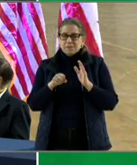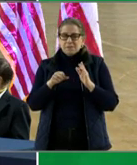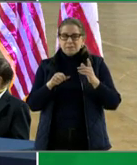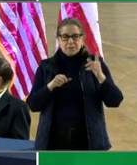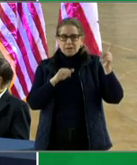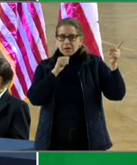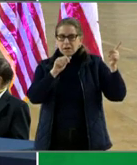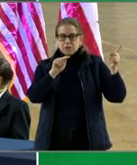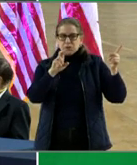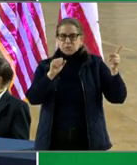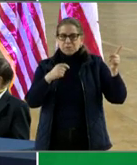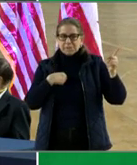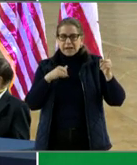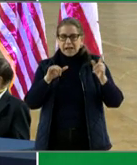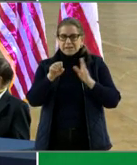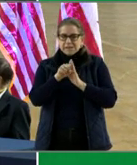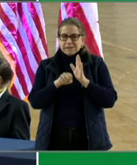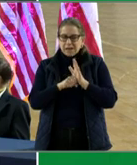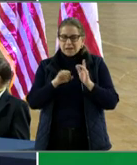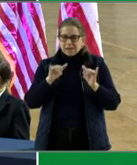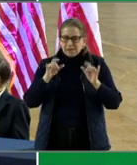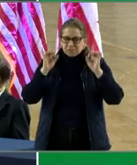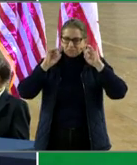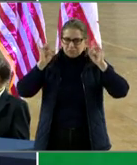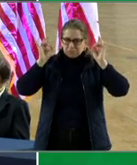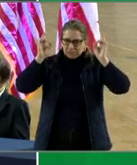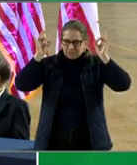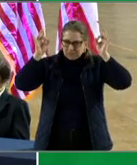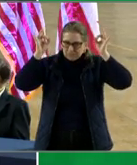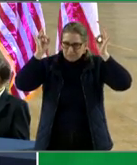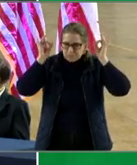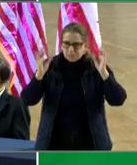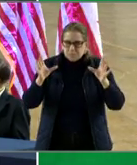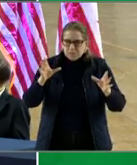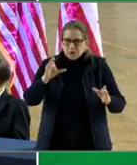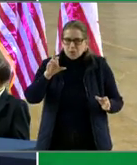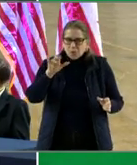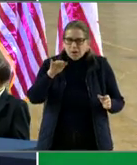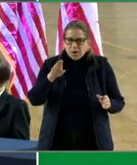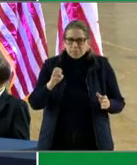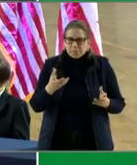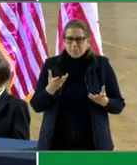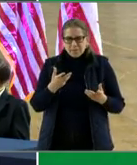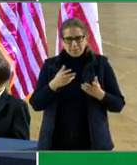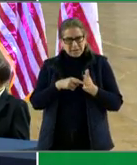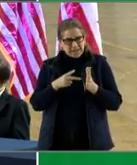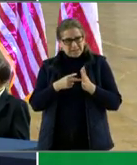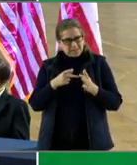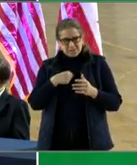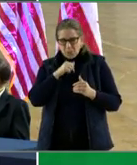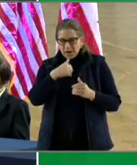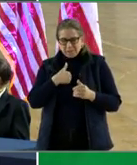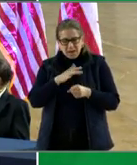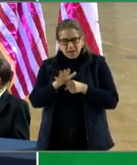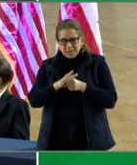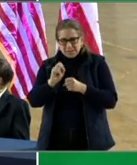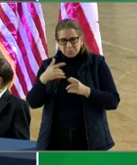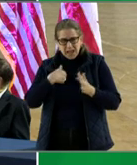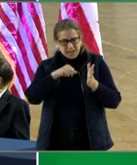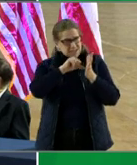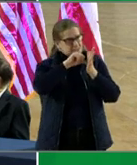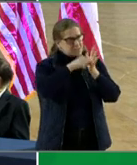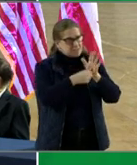of this nation did not have the supplies that it needs. Now, this has been my communication to the White House, to